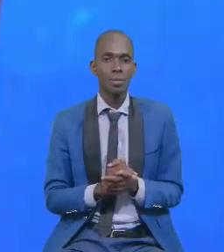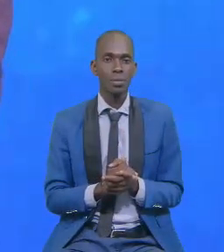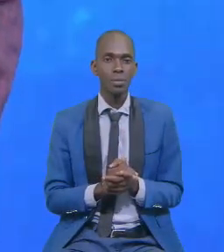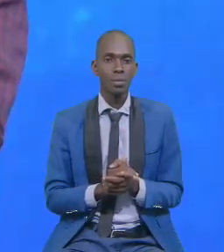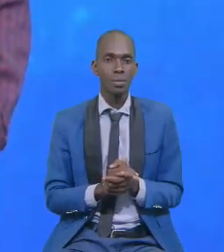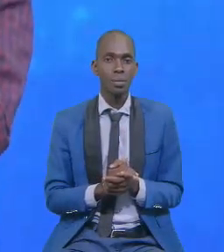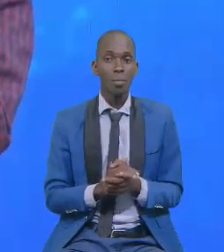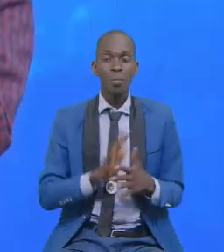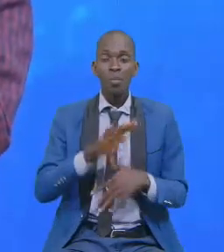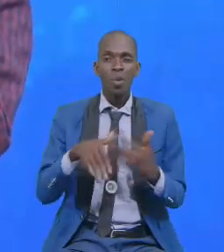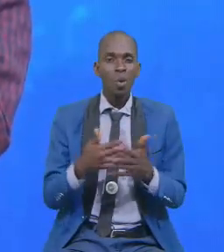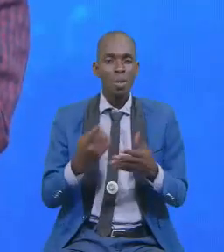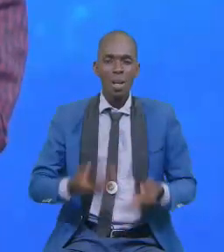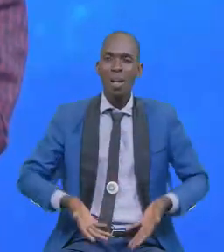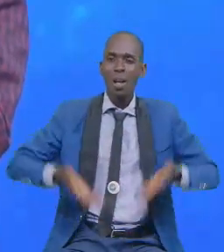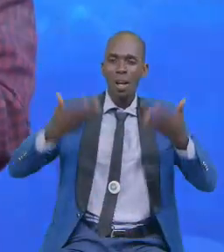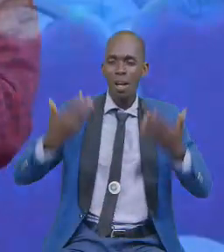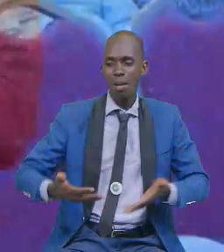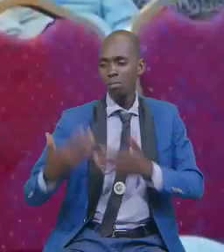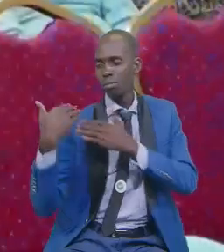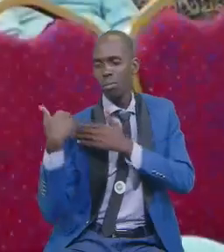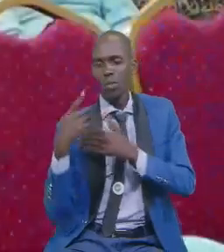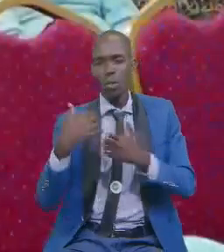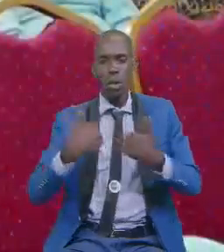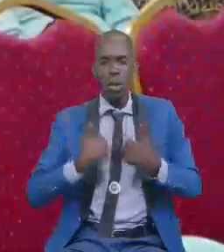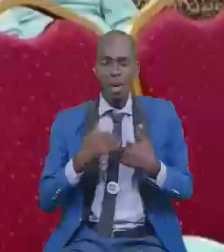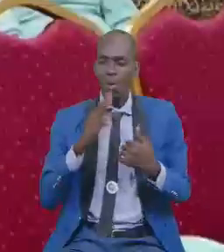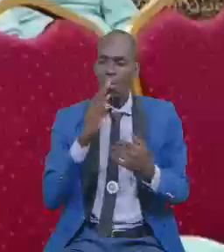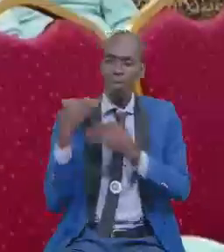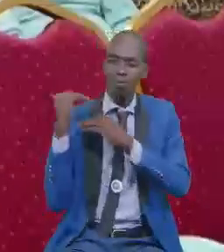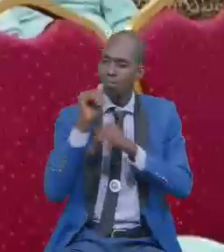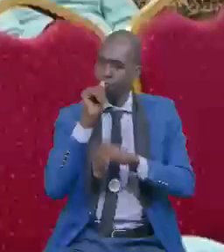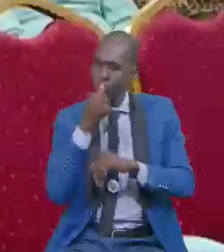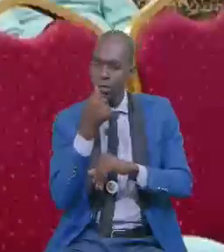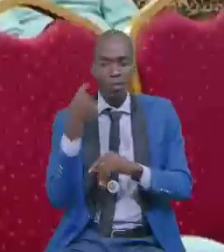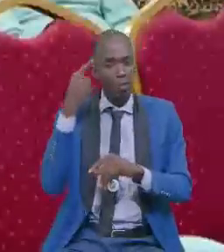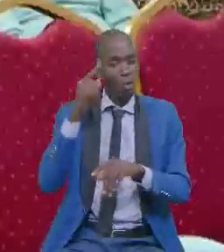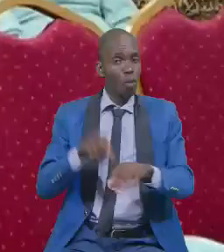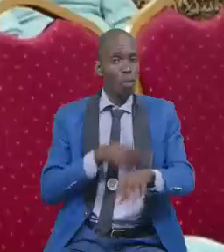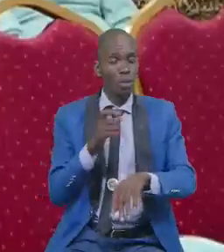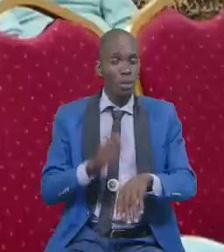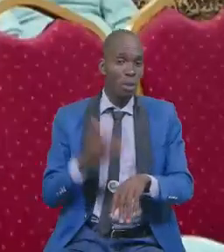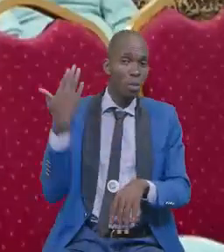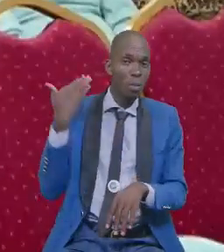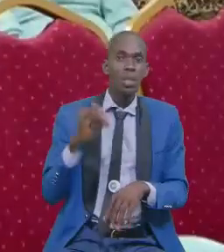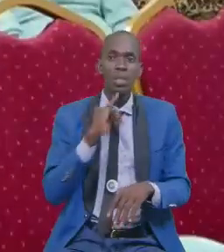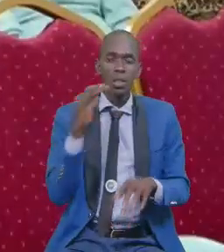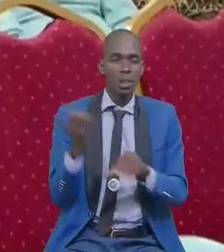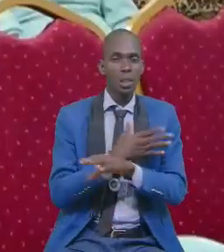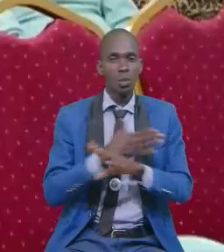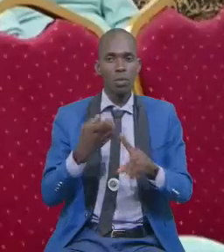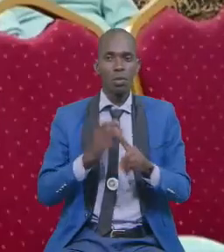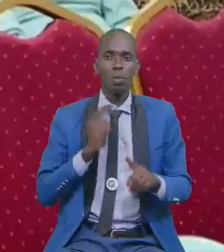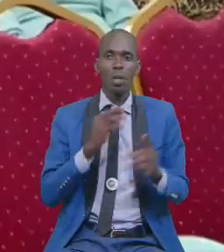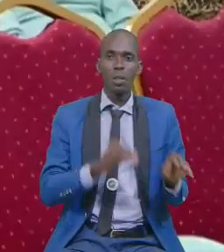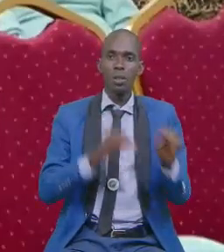all the heavy load we have been carrying from the past is taken away from us and laid on Christ. It's